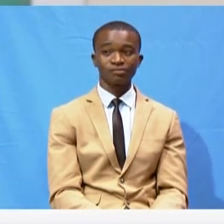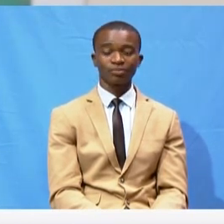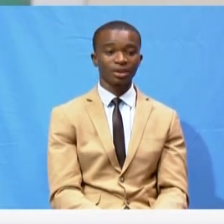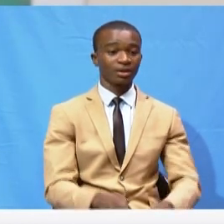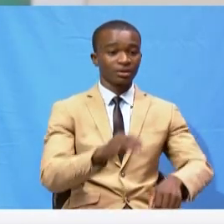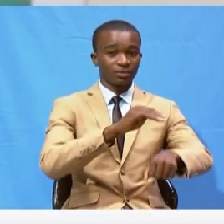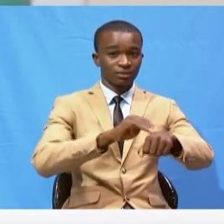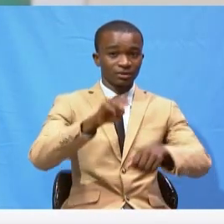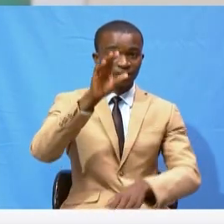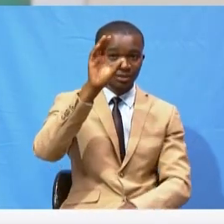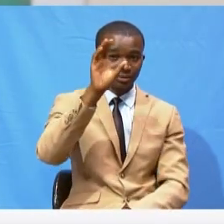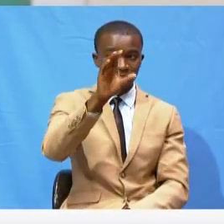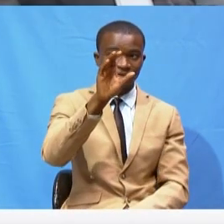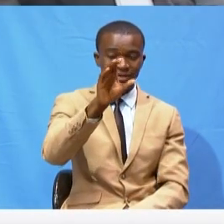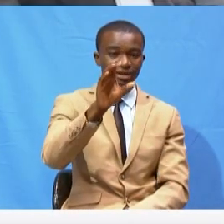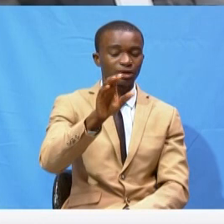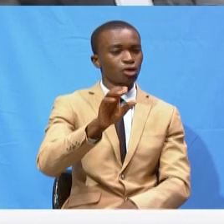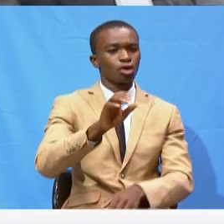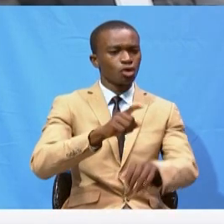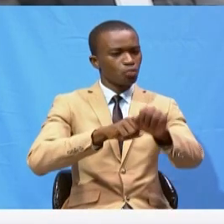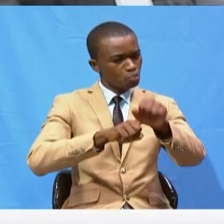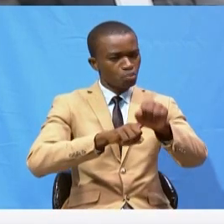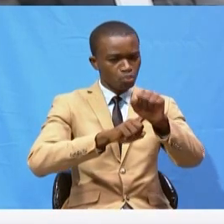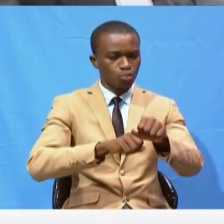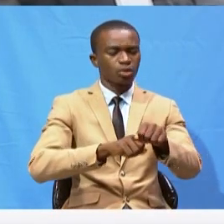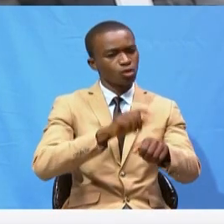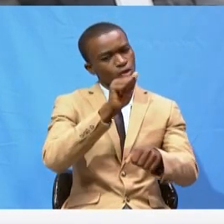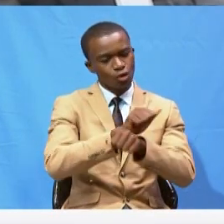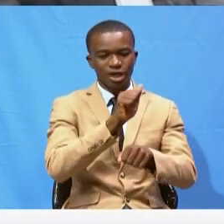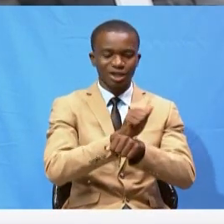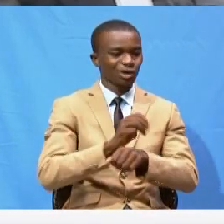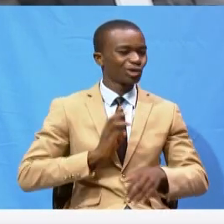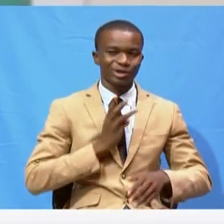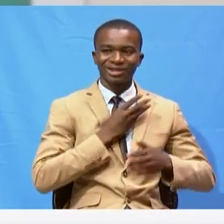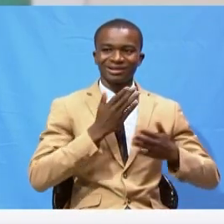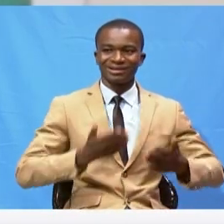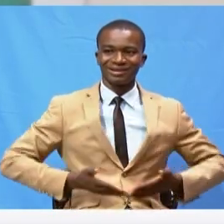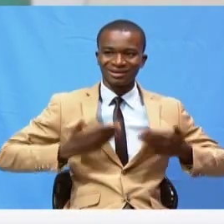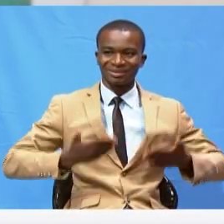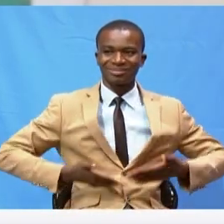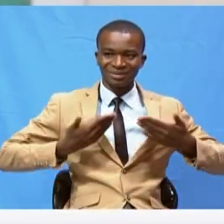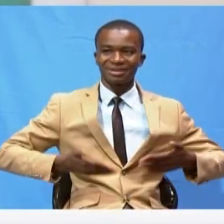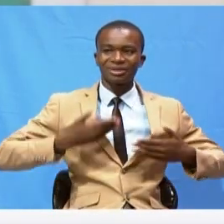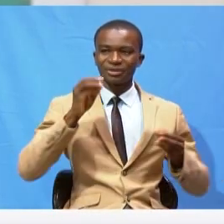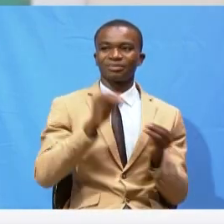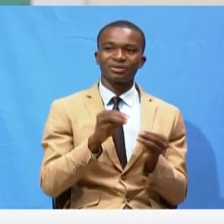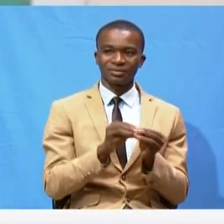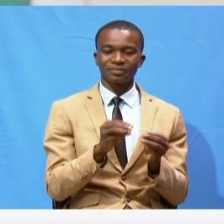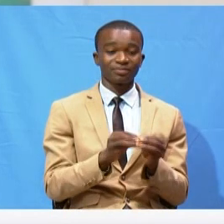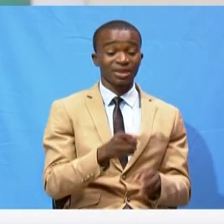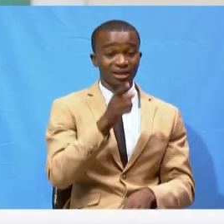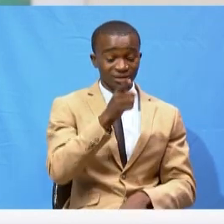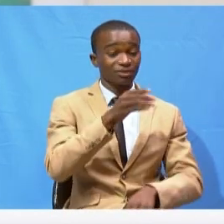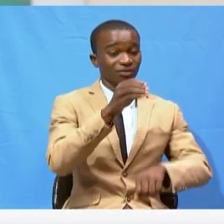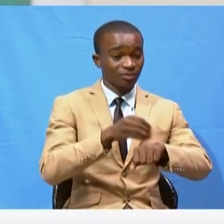Muchinga Province, like many others, have embraced this agenda fully. It is also an opportunity for